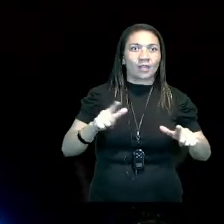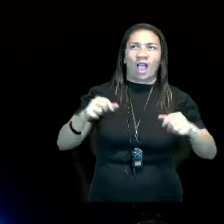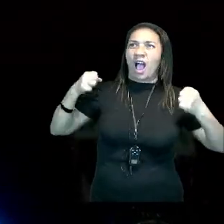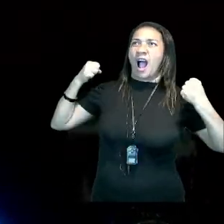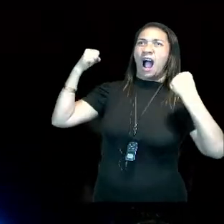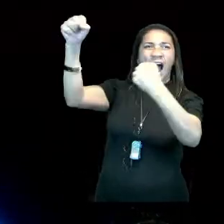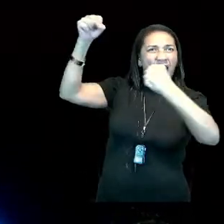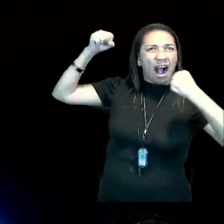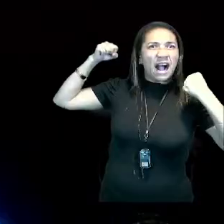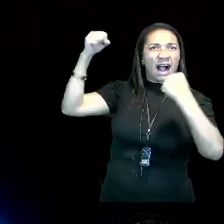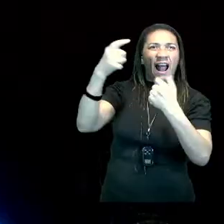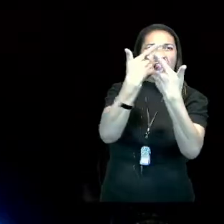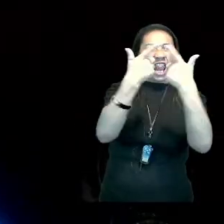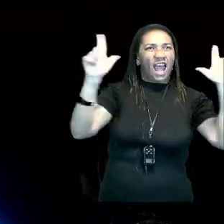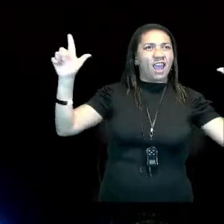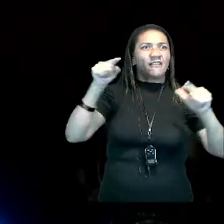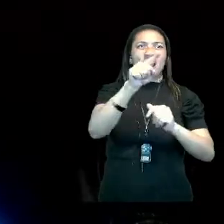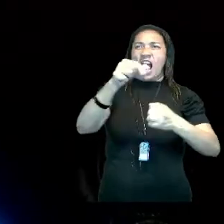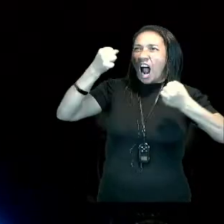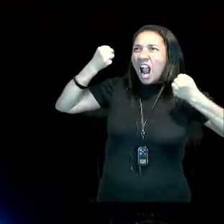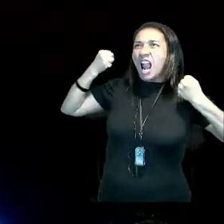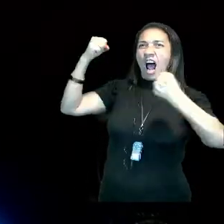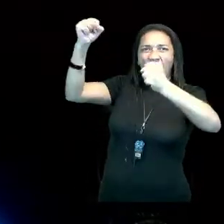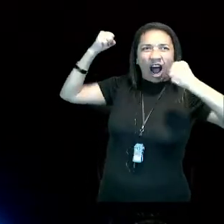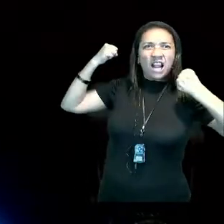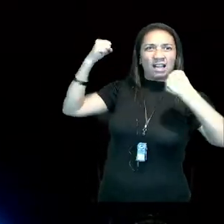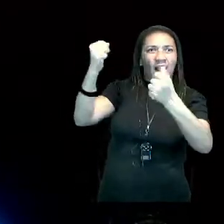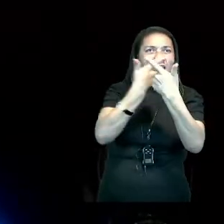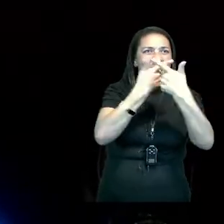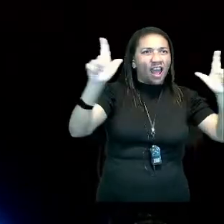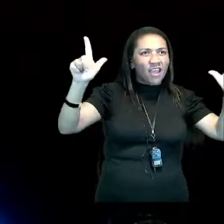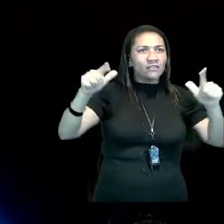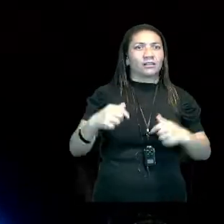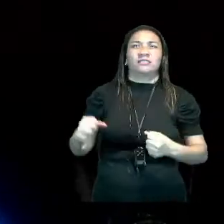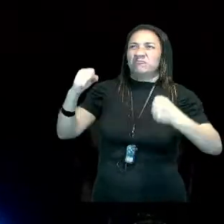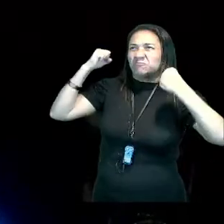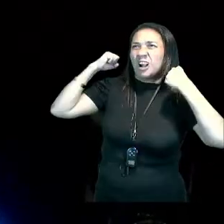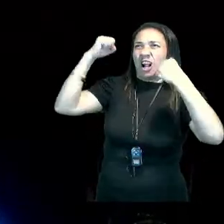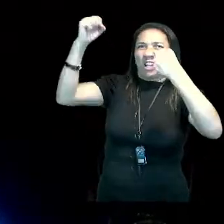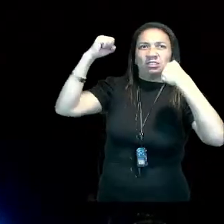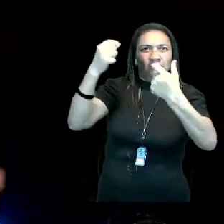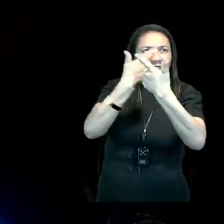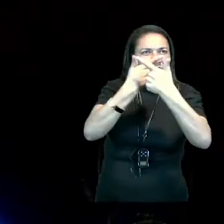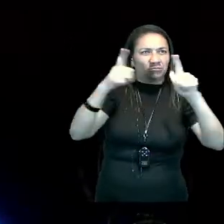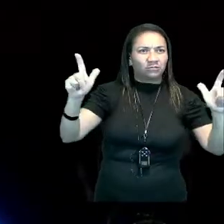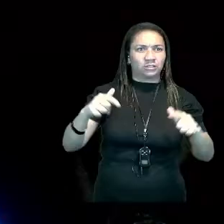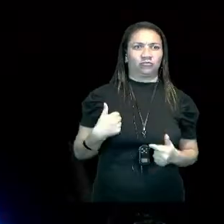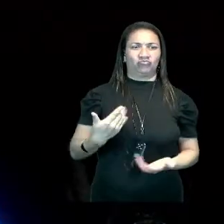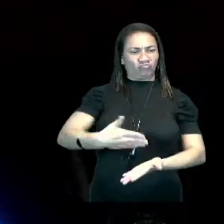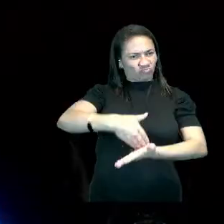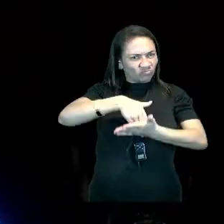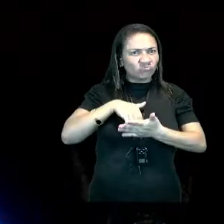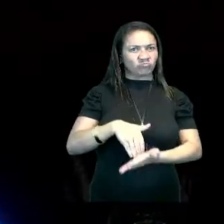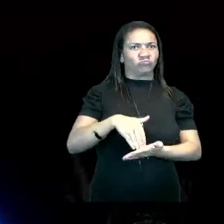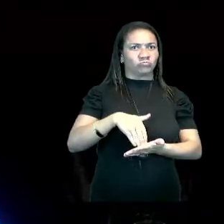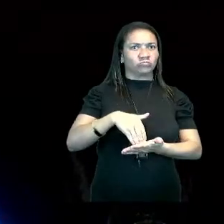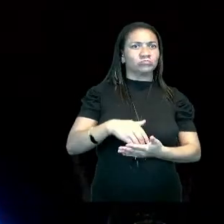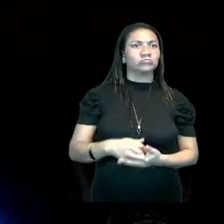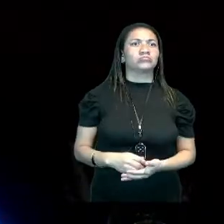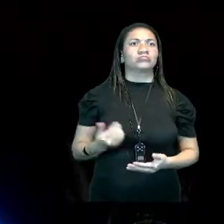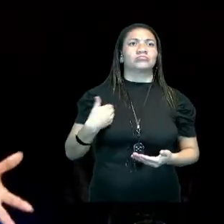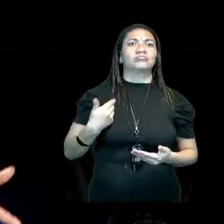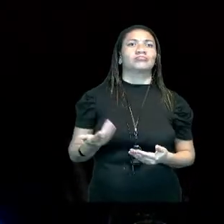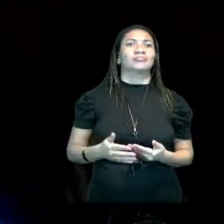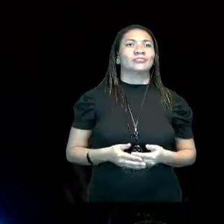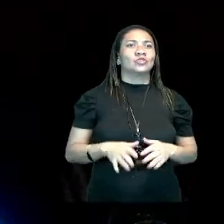Led the struggle for my freedom. So many radical women, communist women, progressive people of